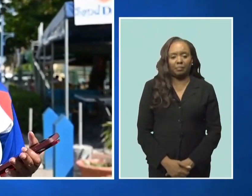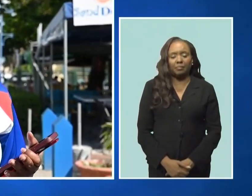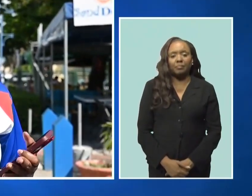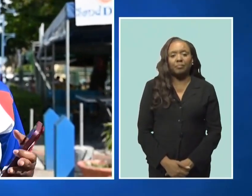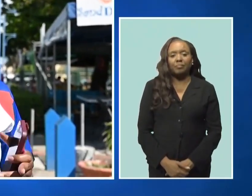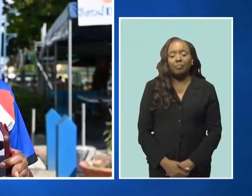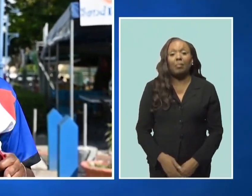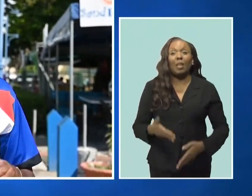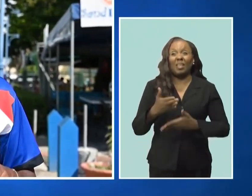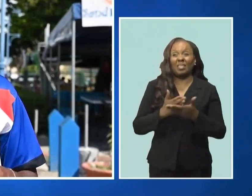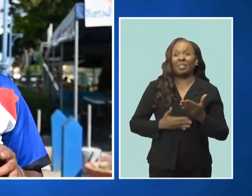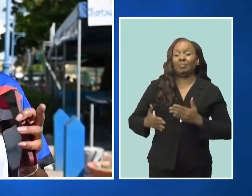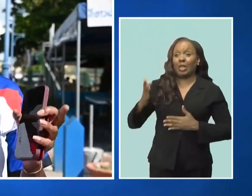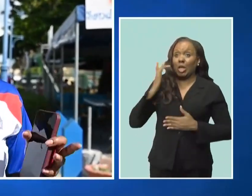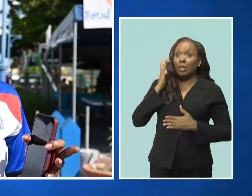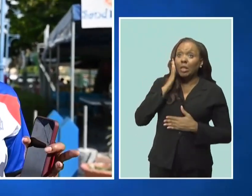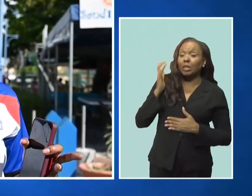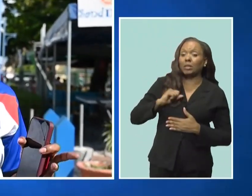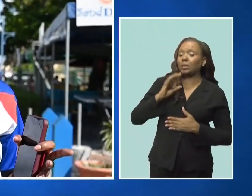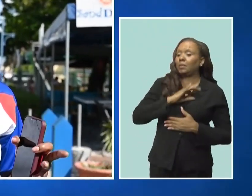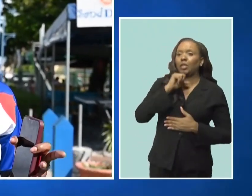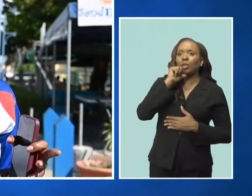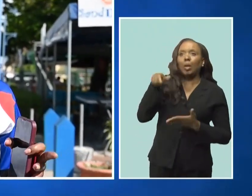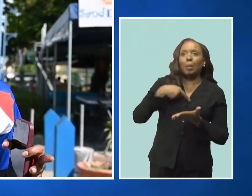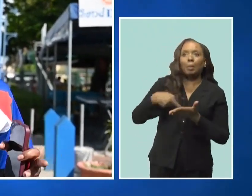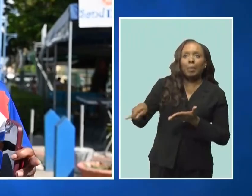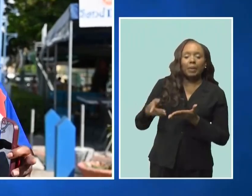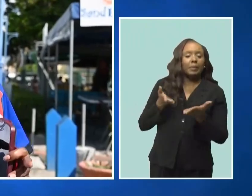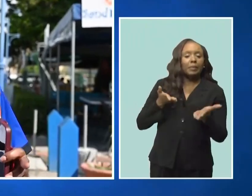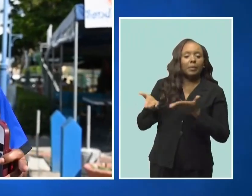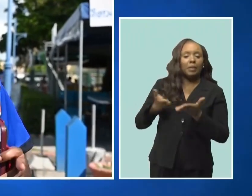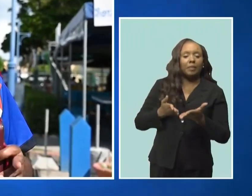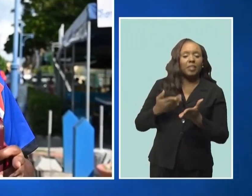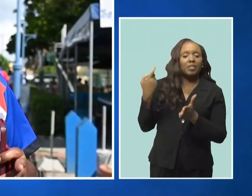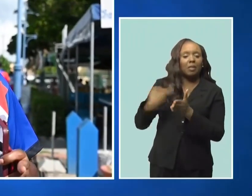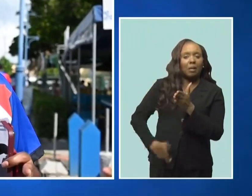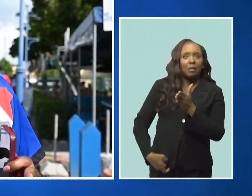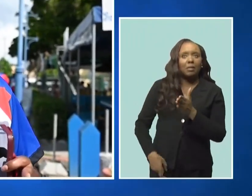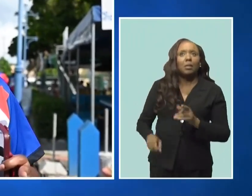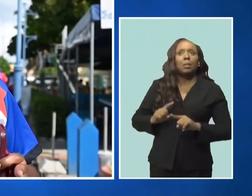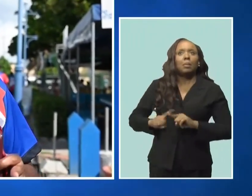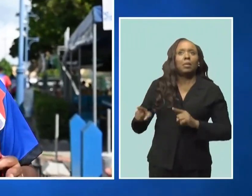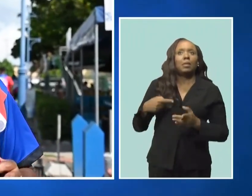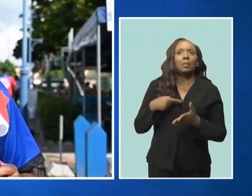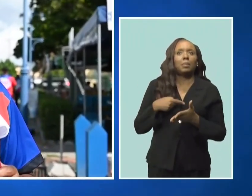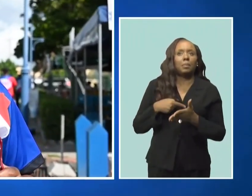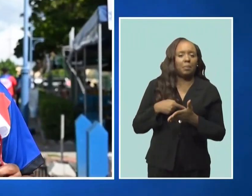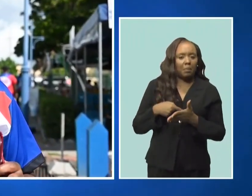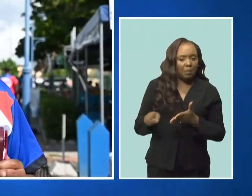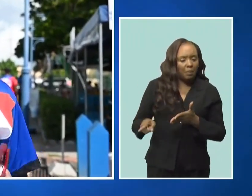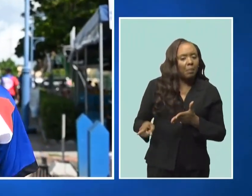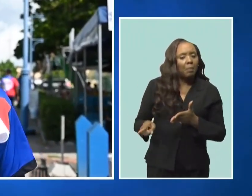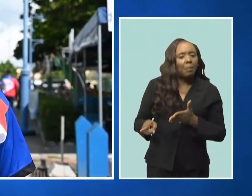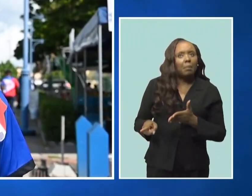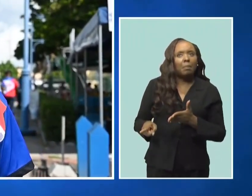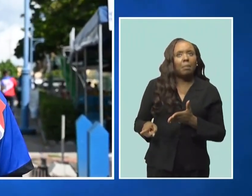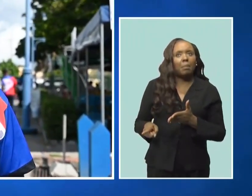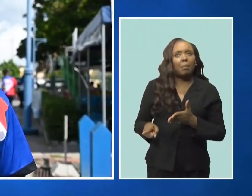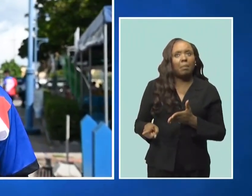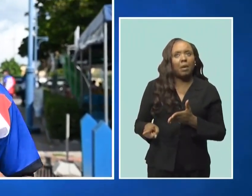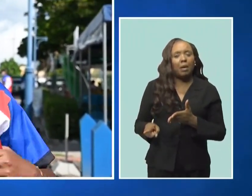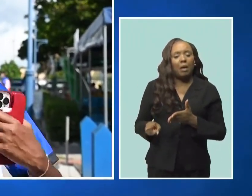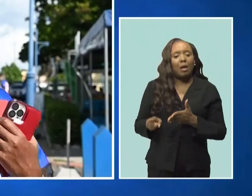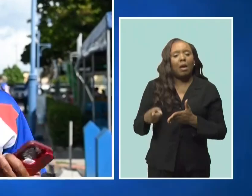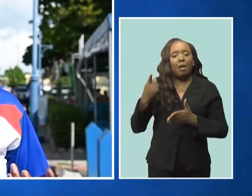into arrangements where they do not pay service charge, but they pay a premium or are to pay a premium on the basic